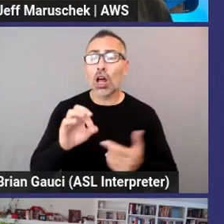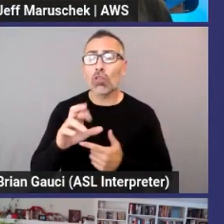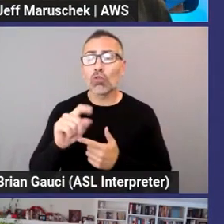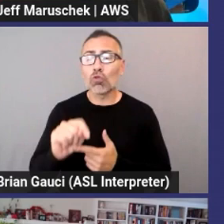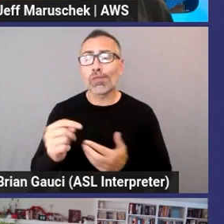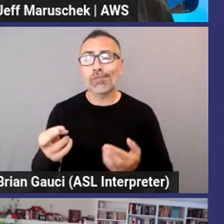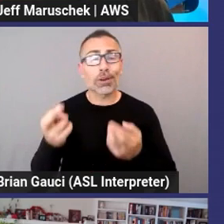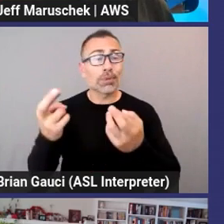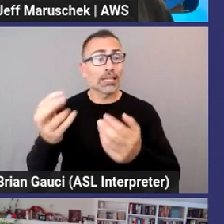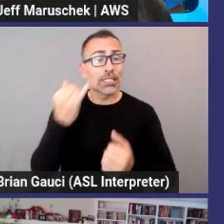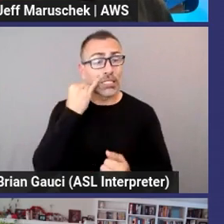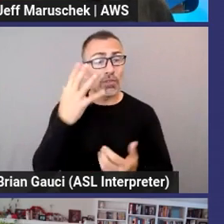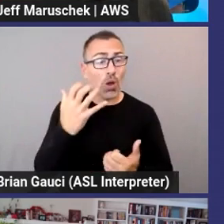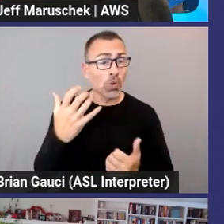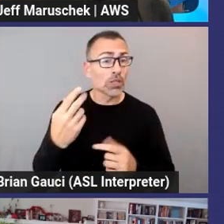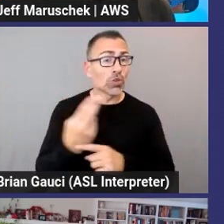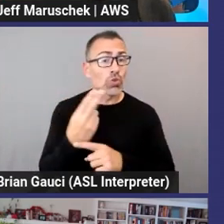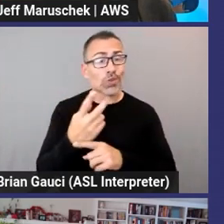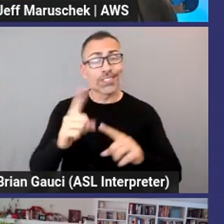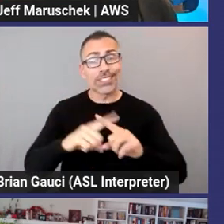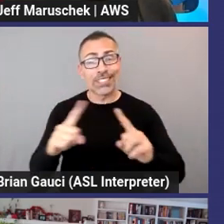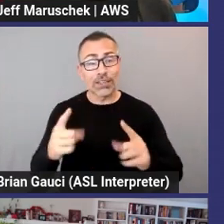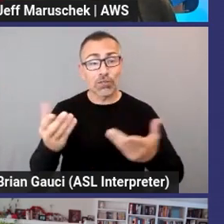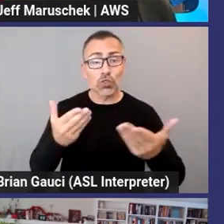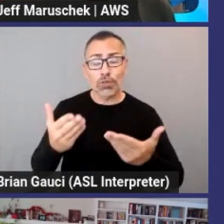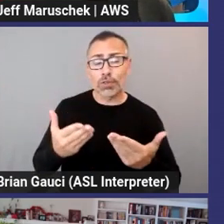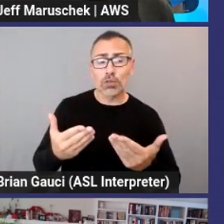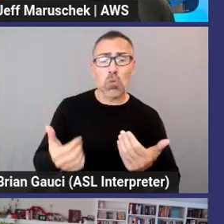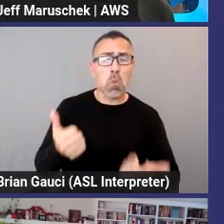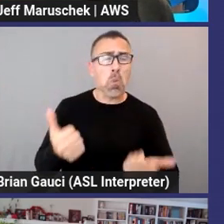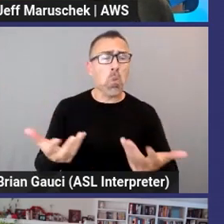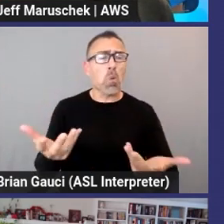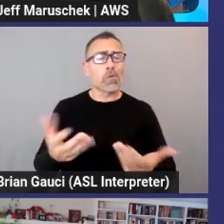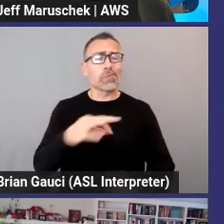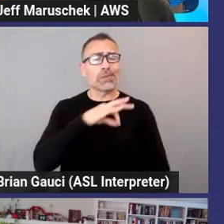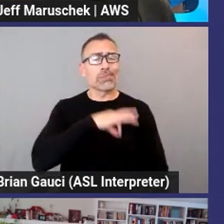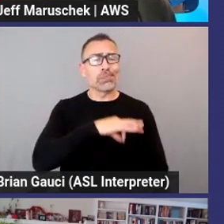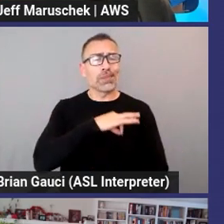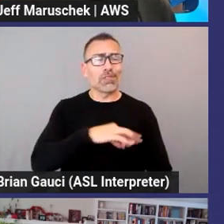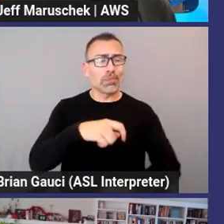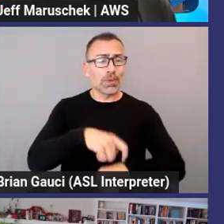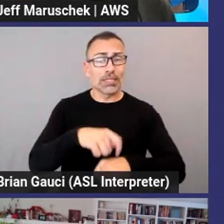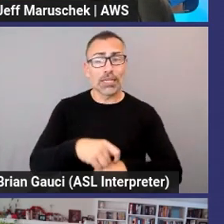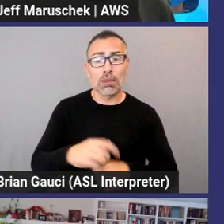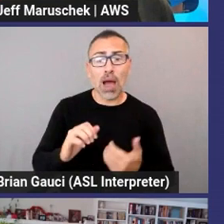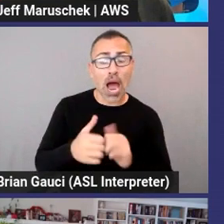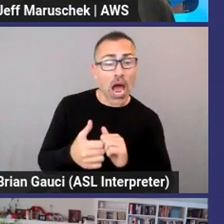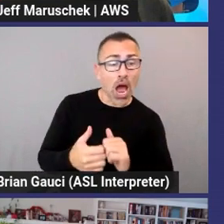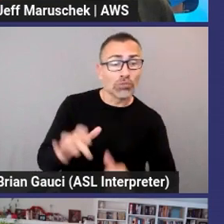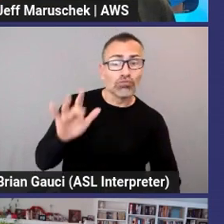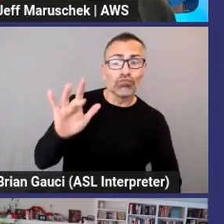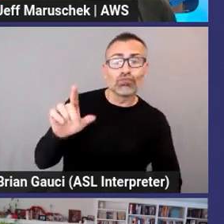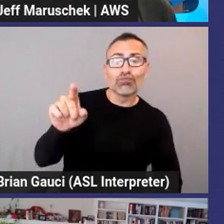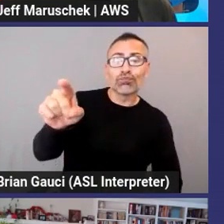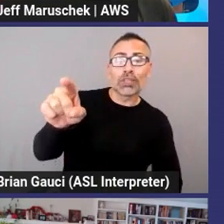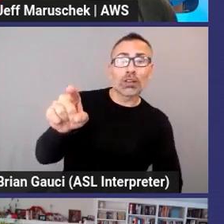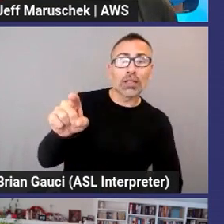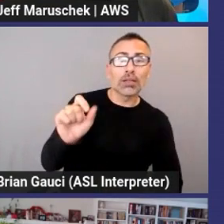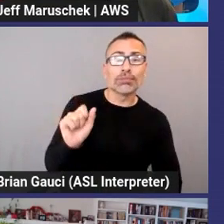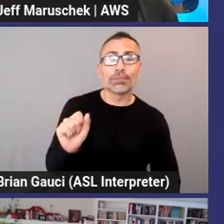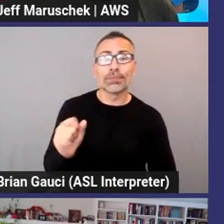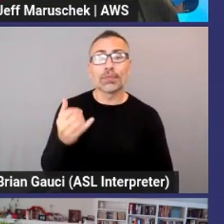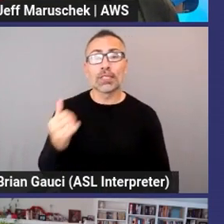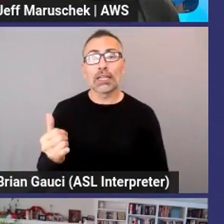different AWS service, what would be the benefit in my time to first byte? I can do that just by clicking on this toggle here, and I can look at